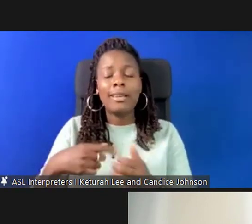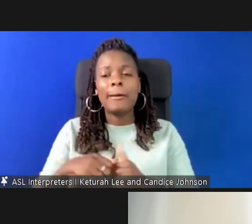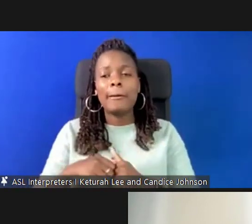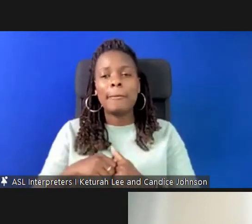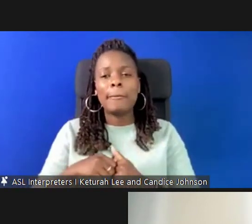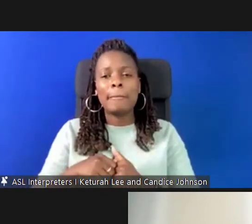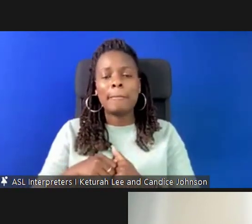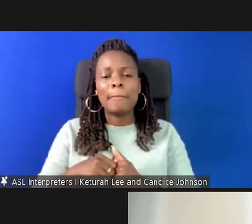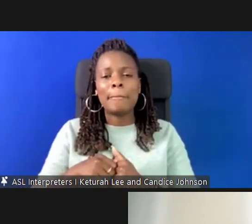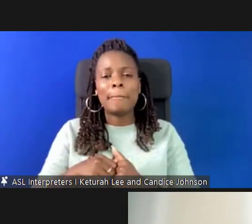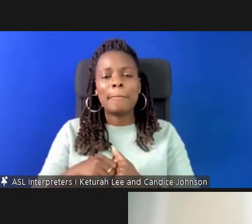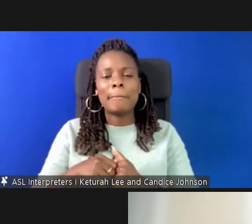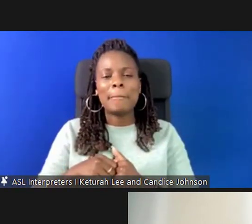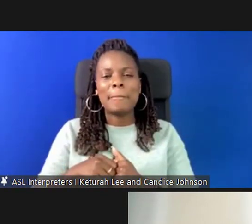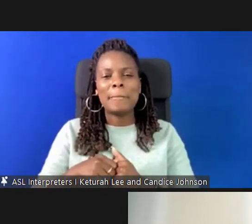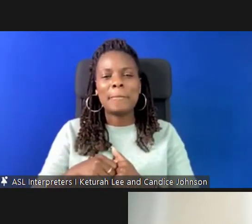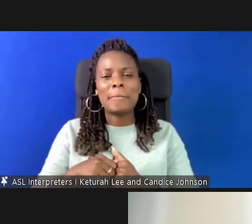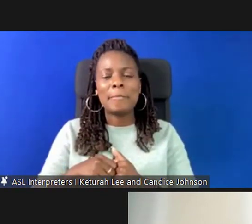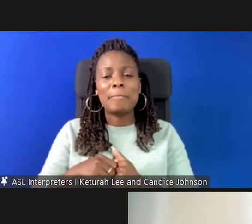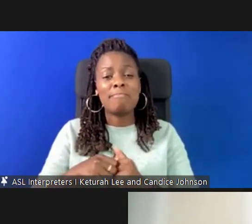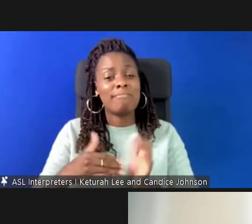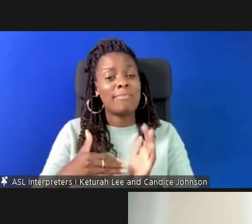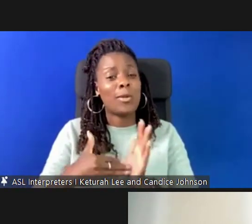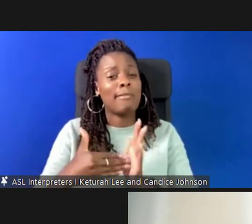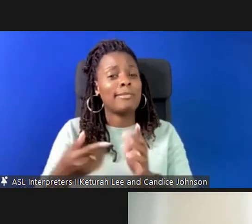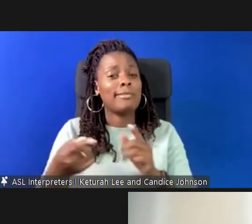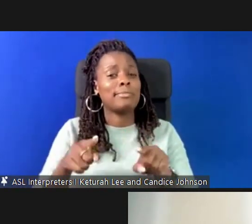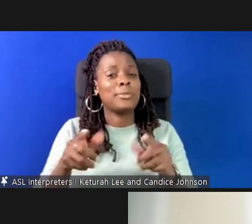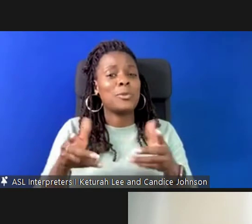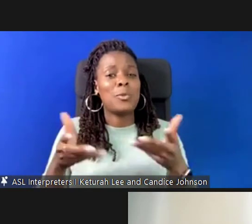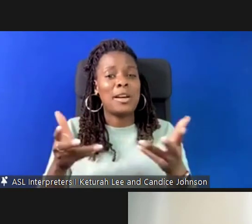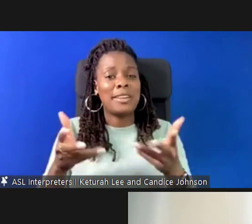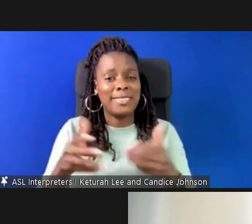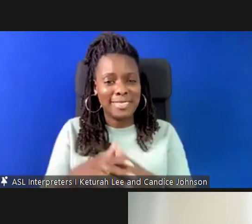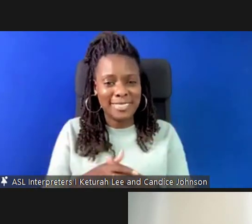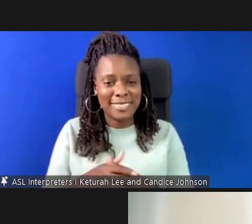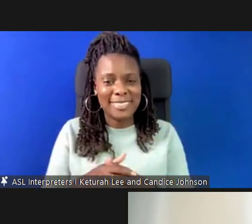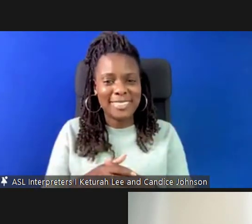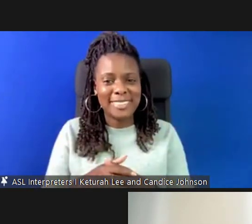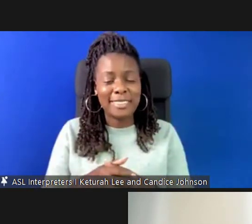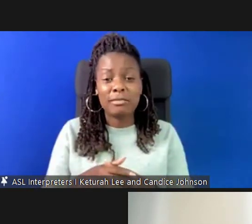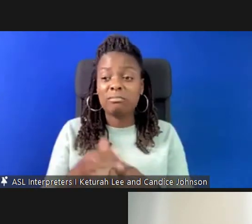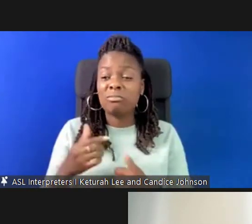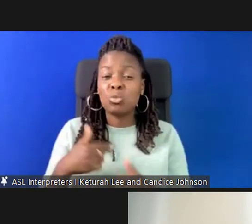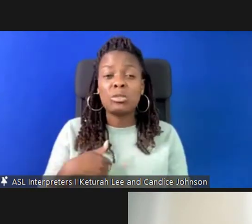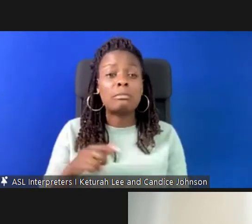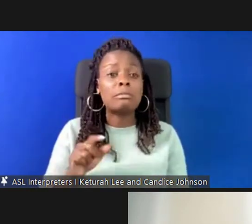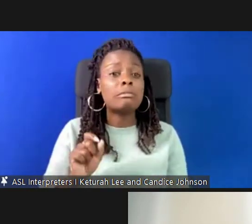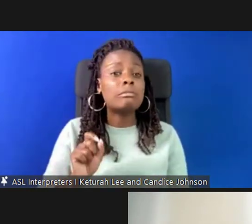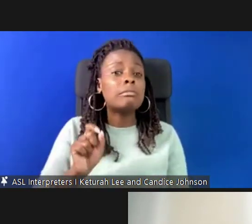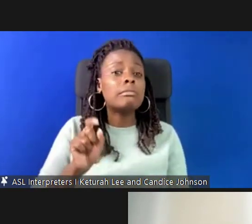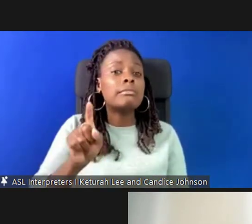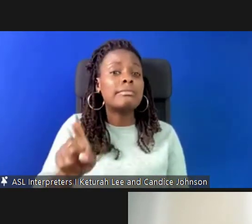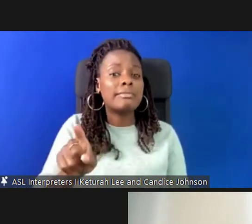discussion. Often when we start, just asking about this, it can